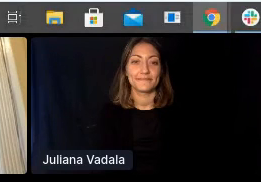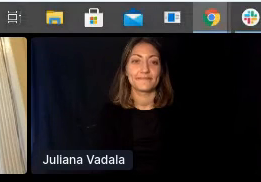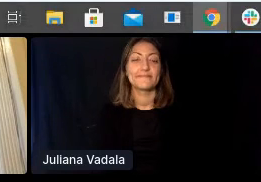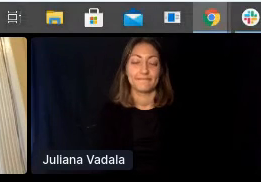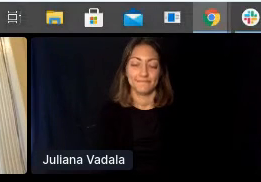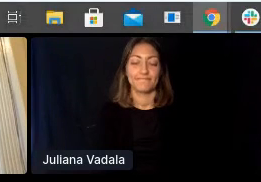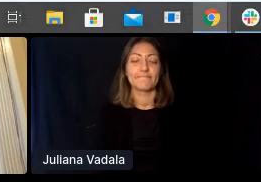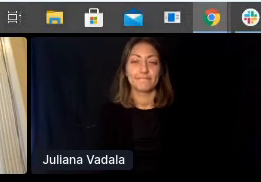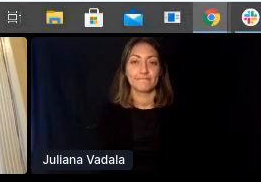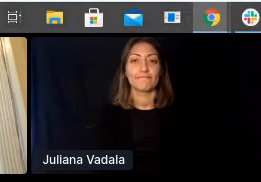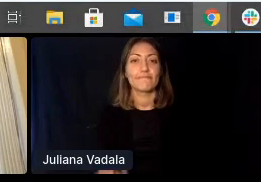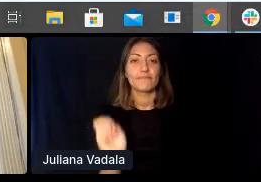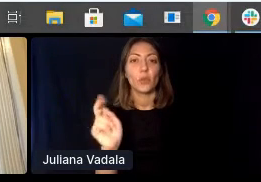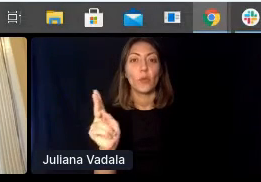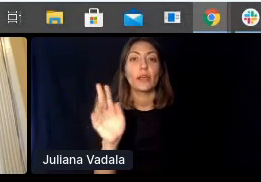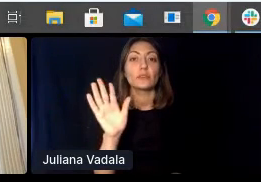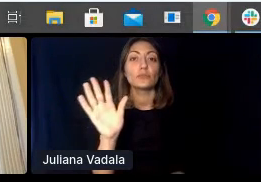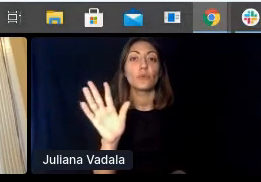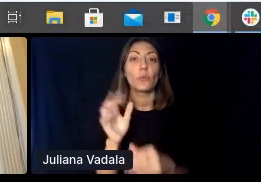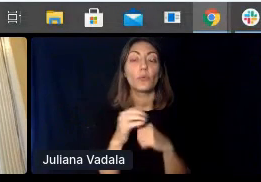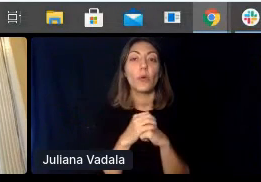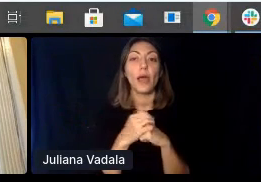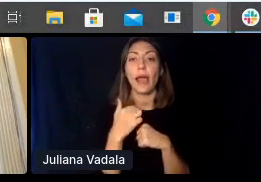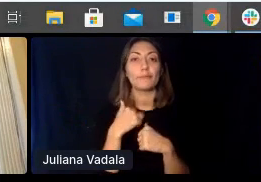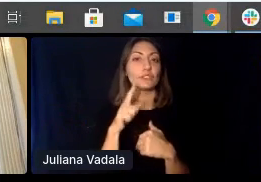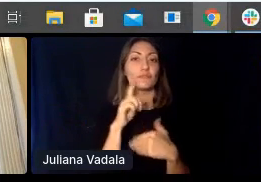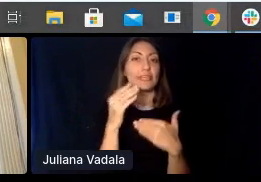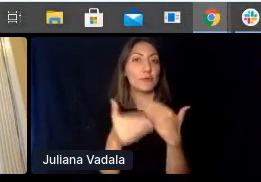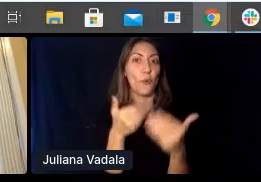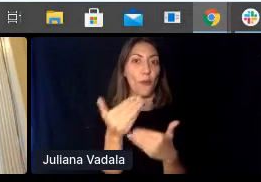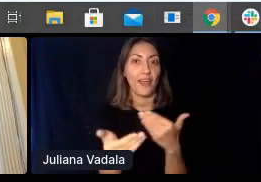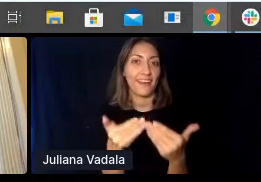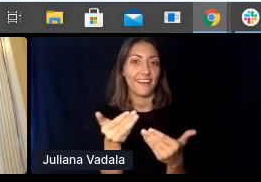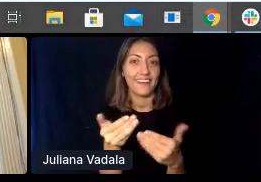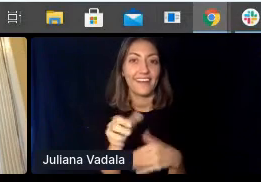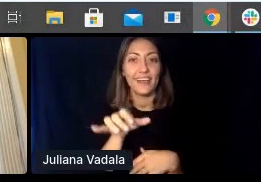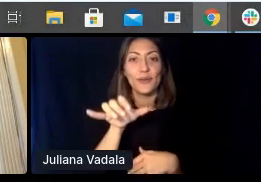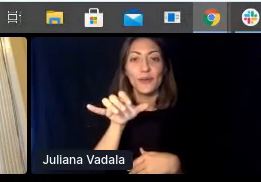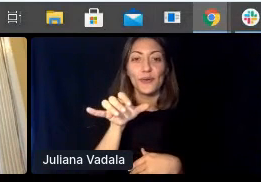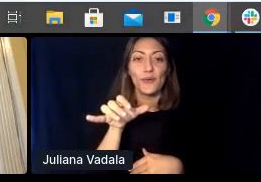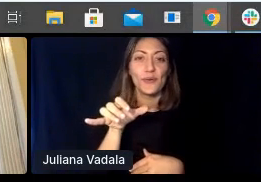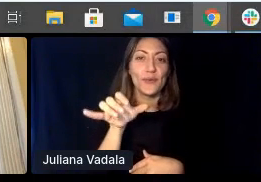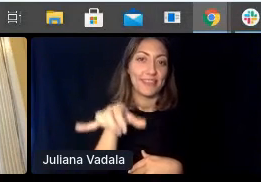Okay, so I'm going to keep going with the content,